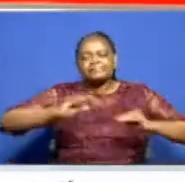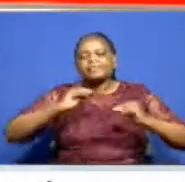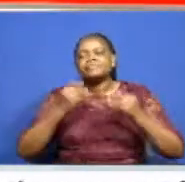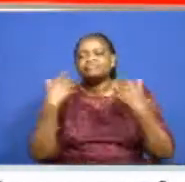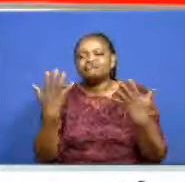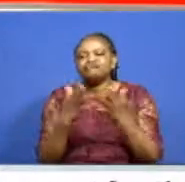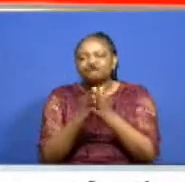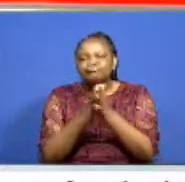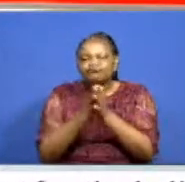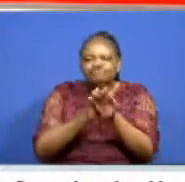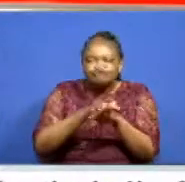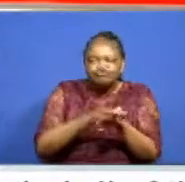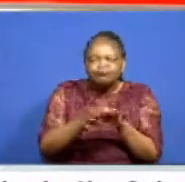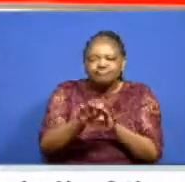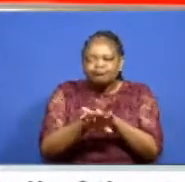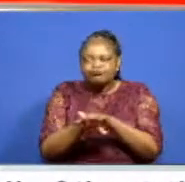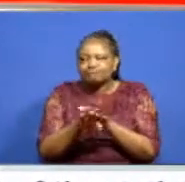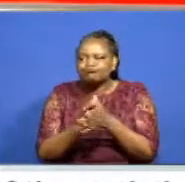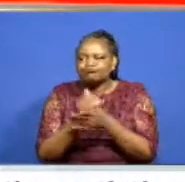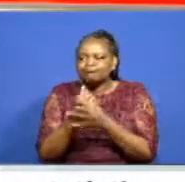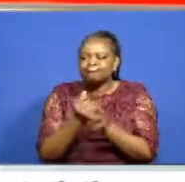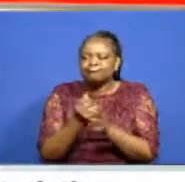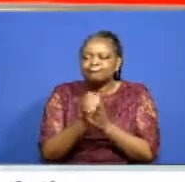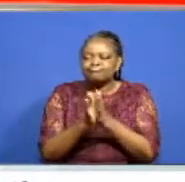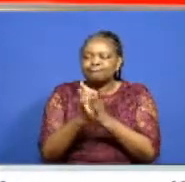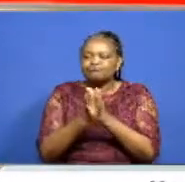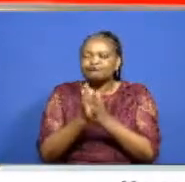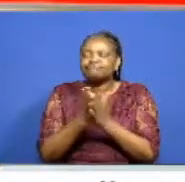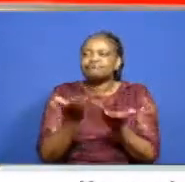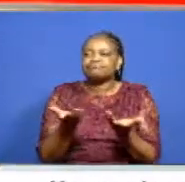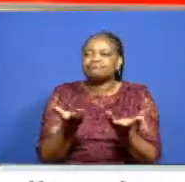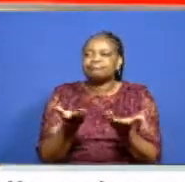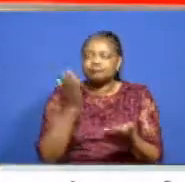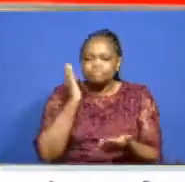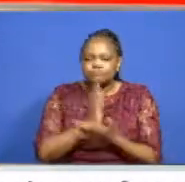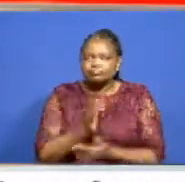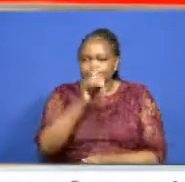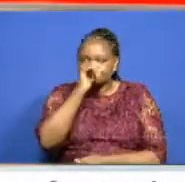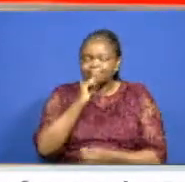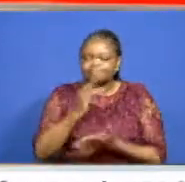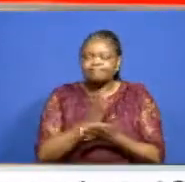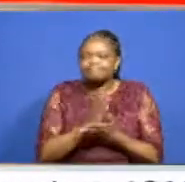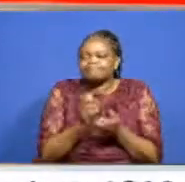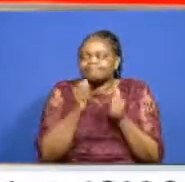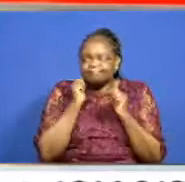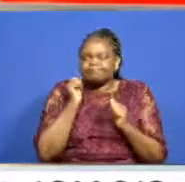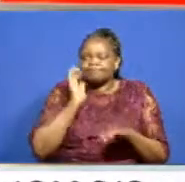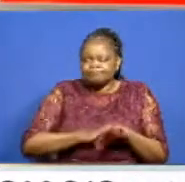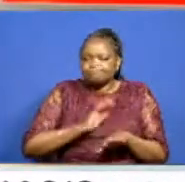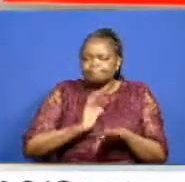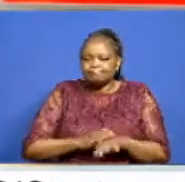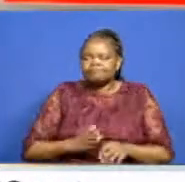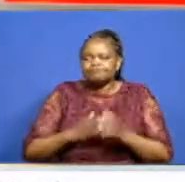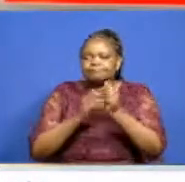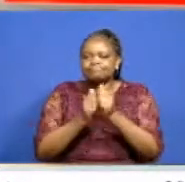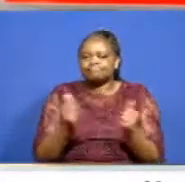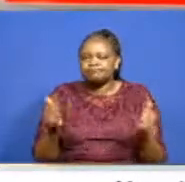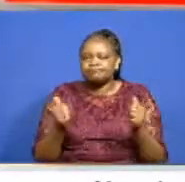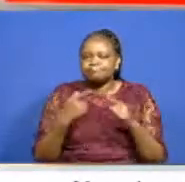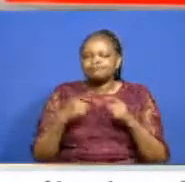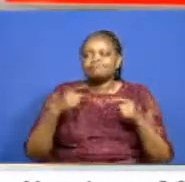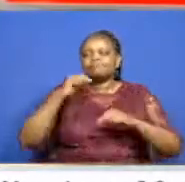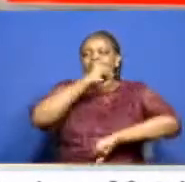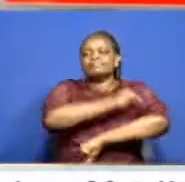hands as they go. It is good the private sector has really shown the way. But another thing is, for those schools with high